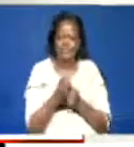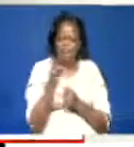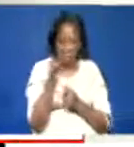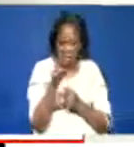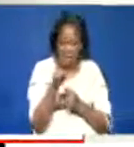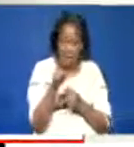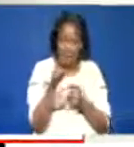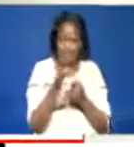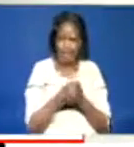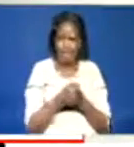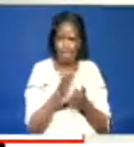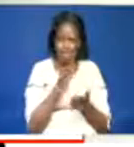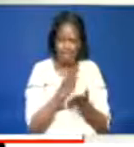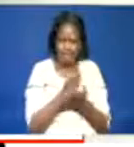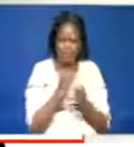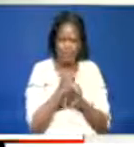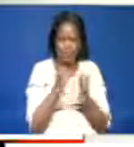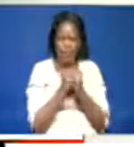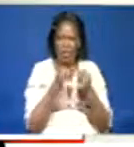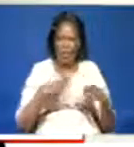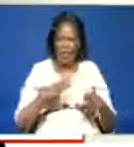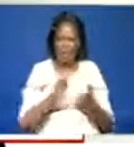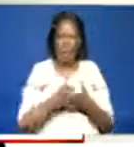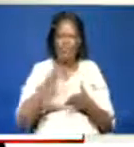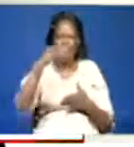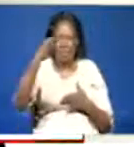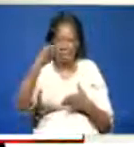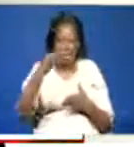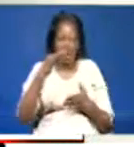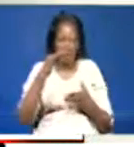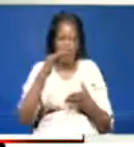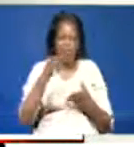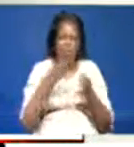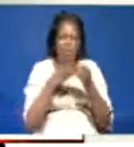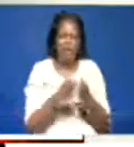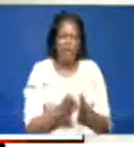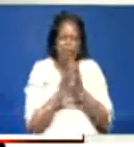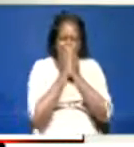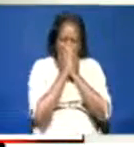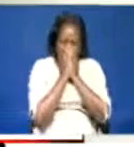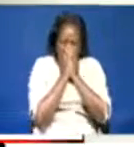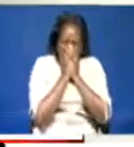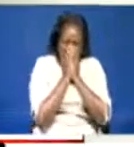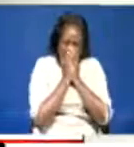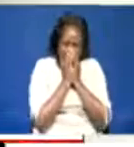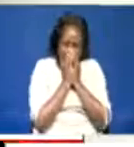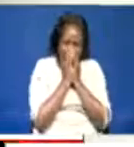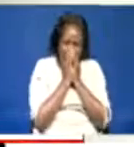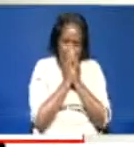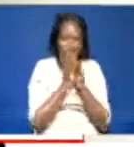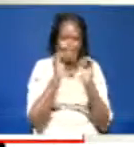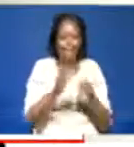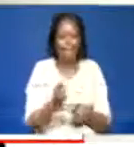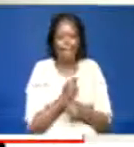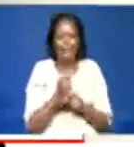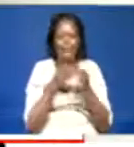dealing with people that tomorrow are supposed to be leaders. You must think leadership. You must